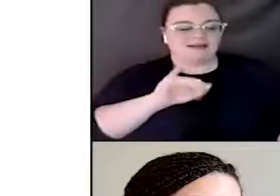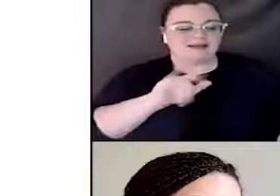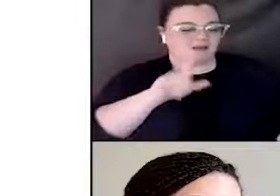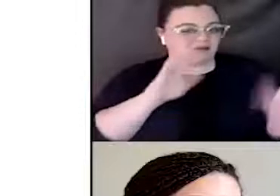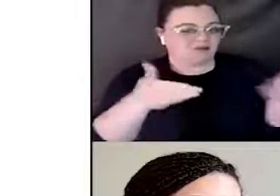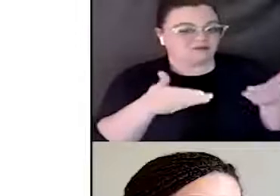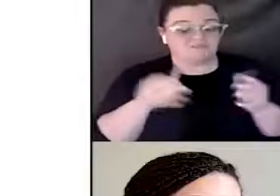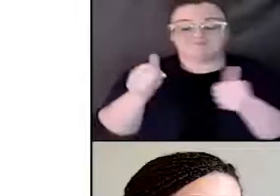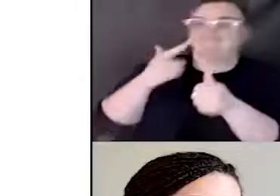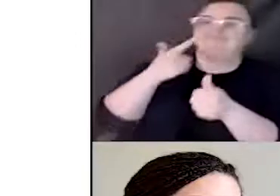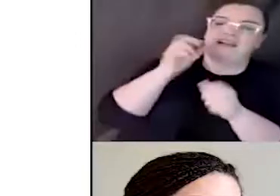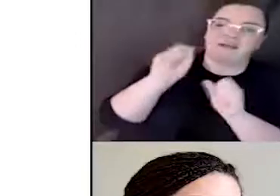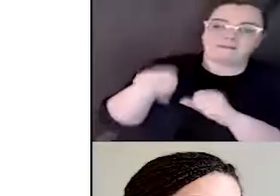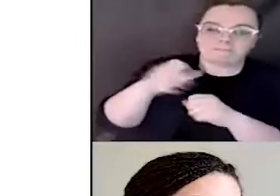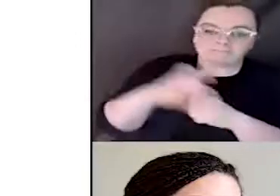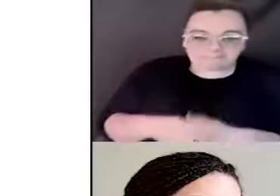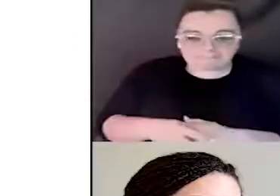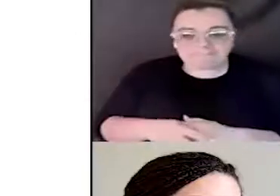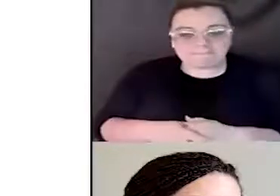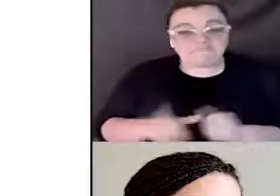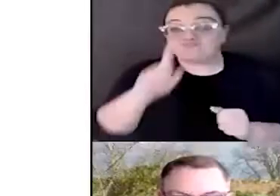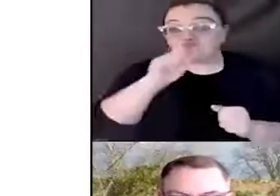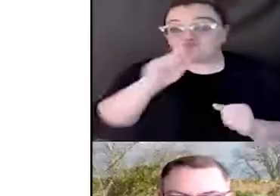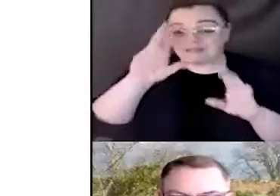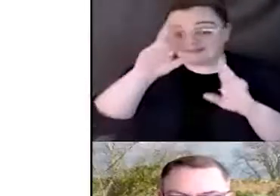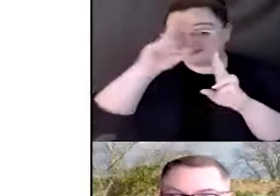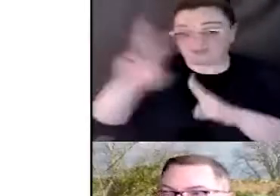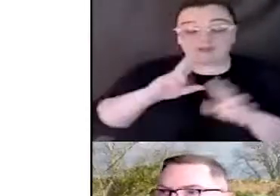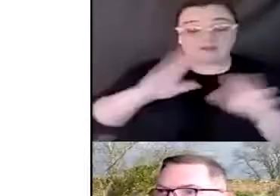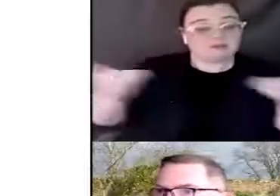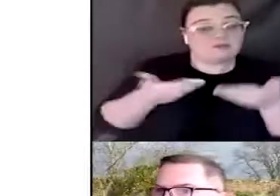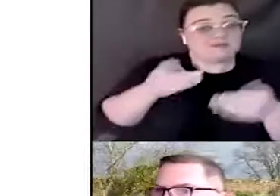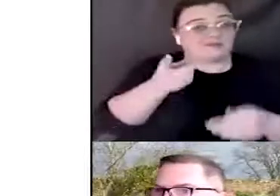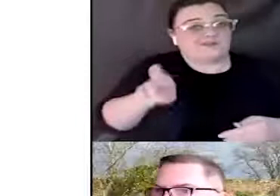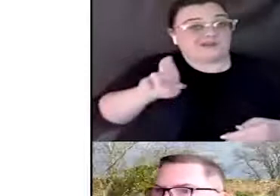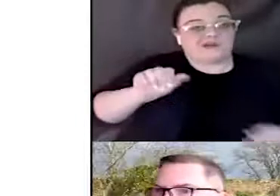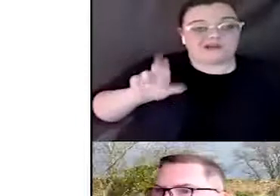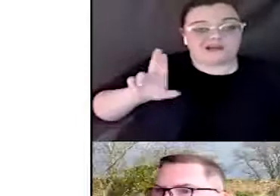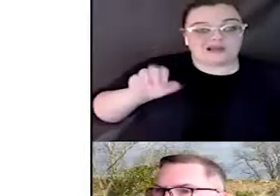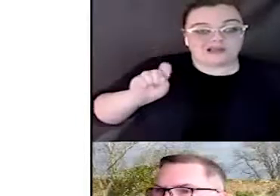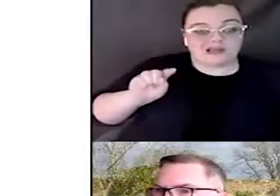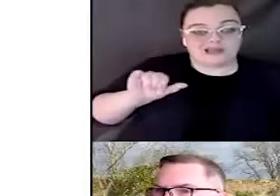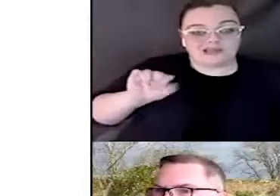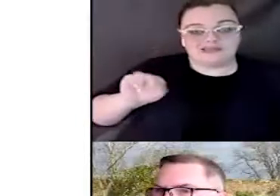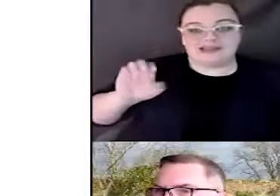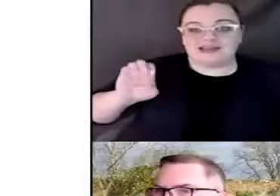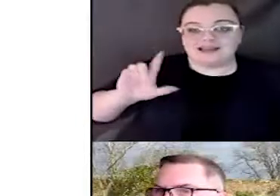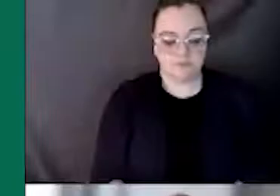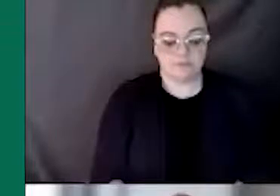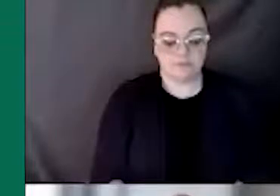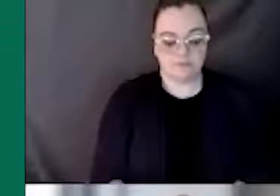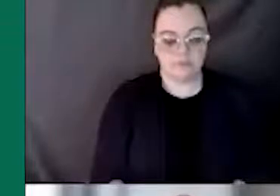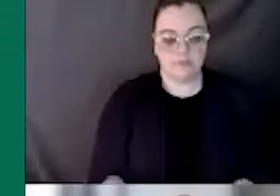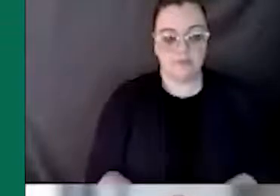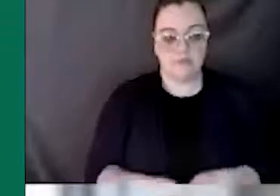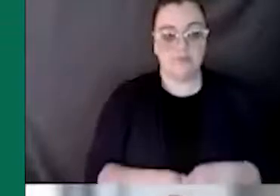Yes. So it's an honor to introduce Dr. Austin Elliott, who will provide us with our Quakes Break. Thanks